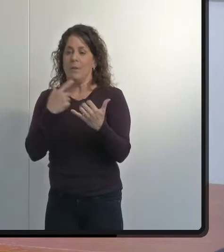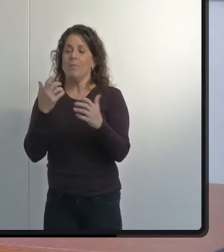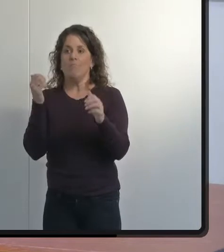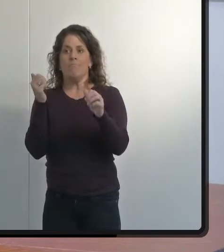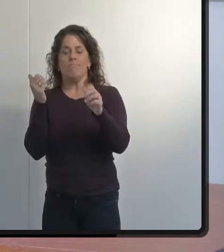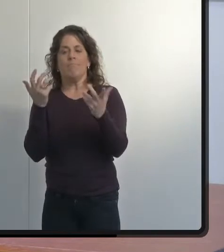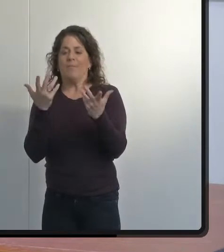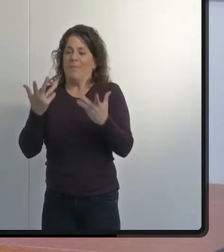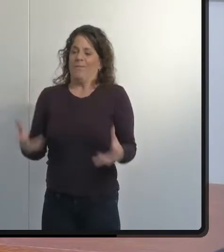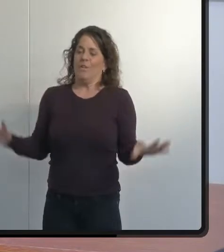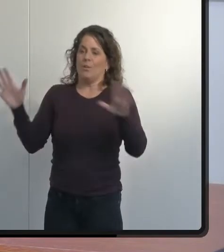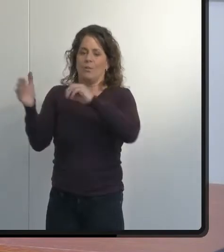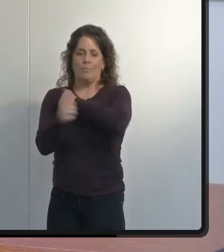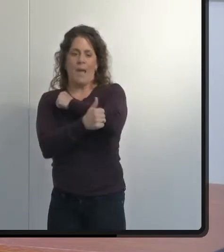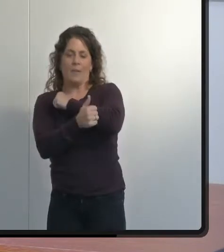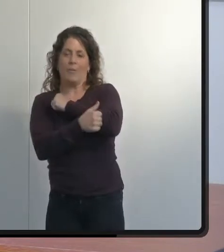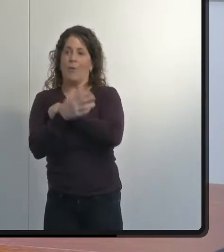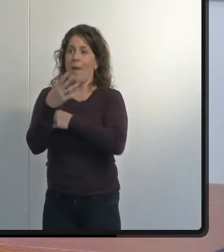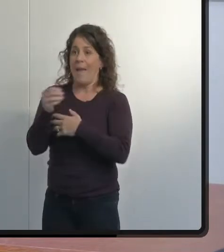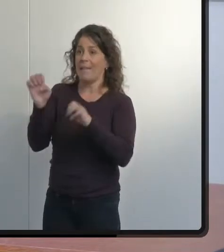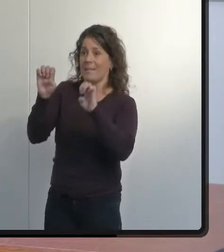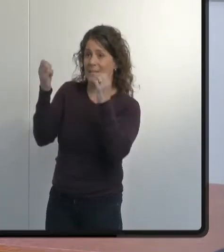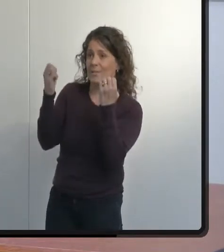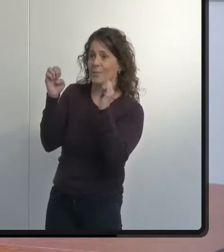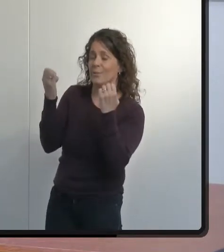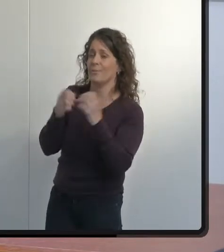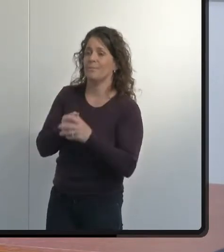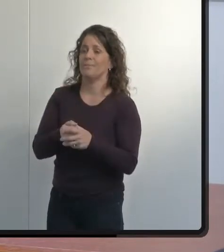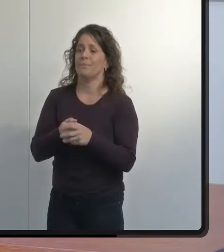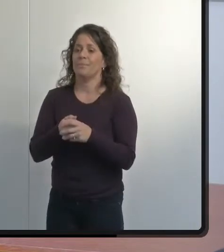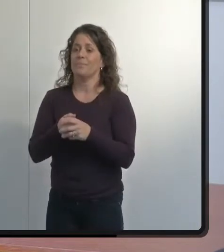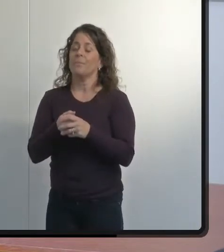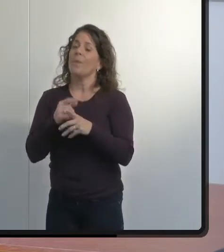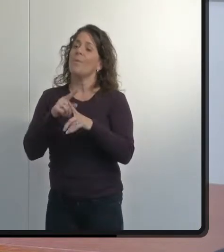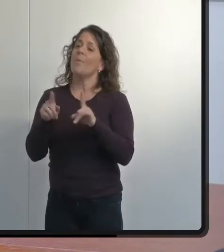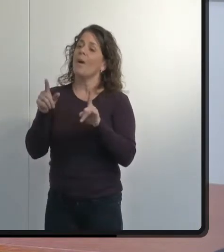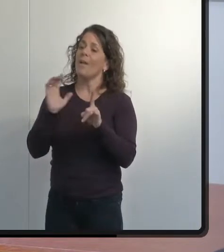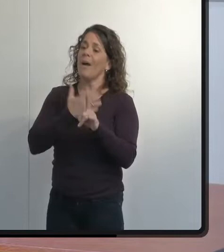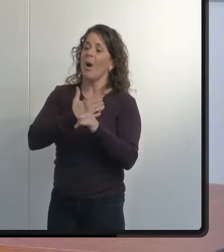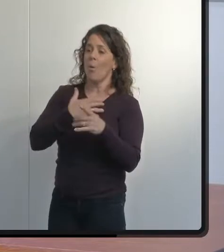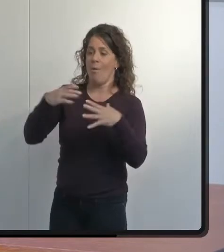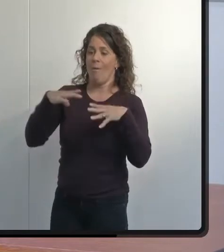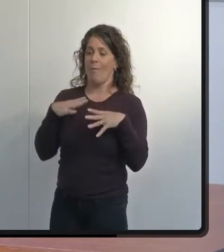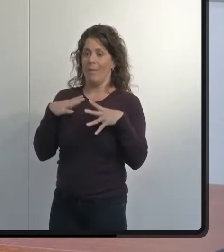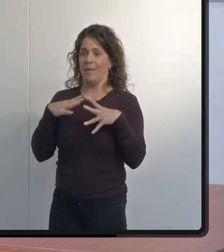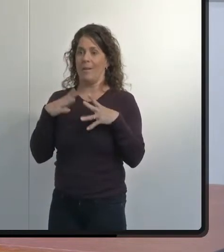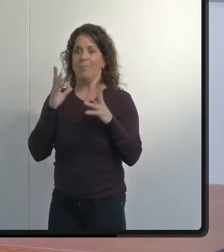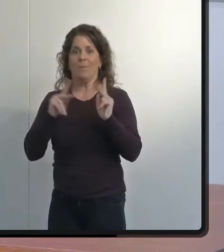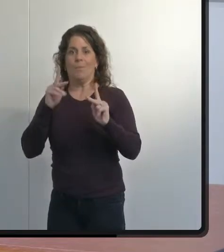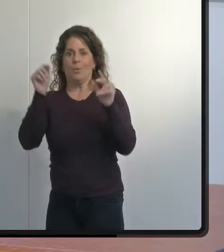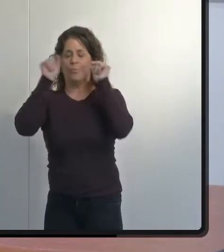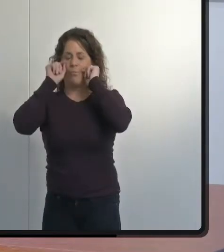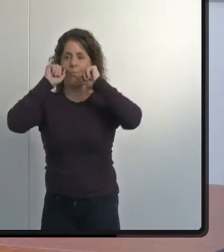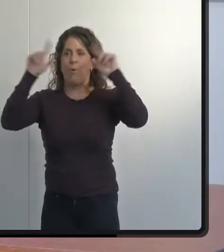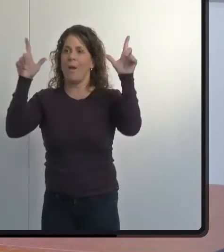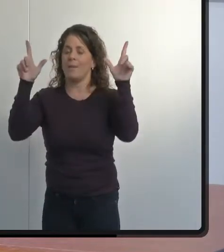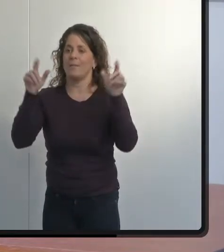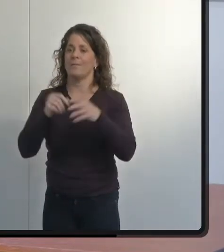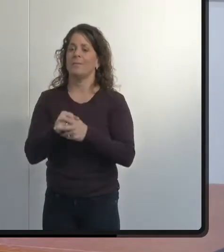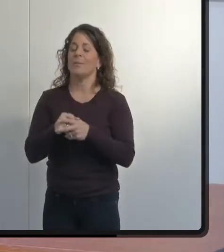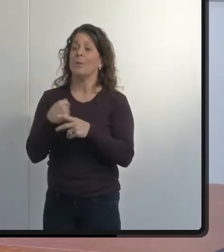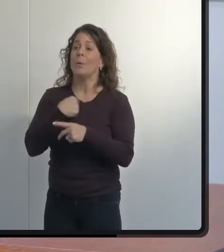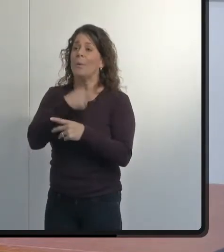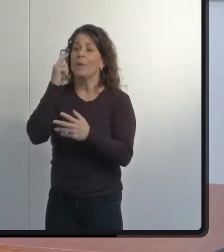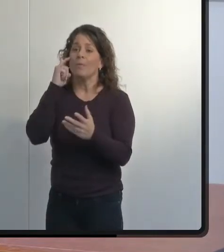Easter. I think this year's spring holidays brought a pleasant surprise for many. What we know, in fact,